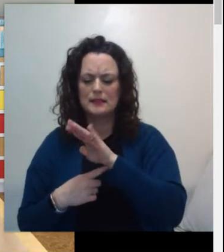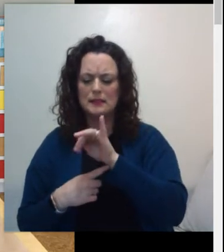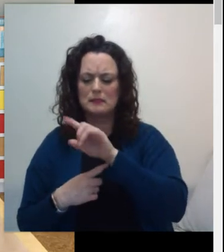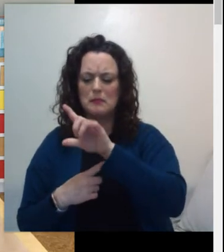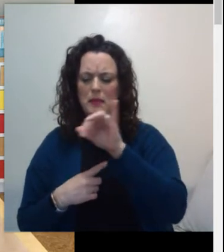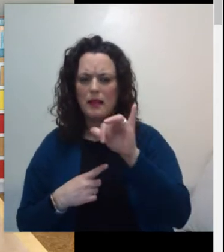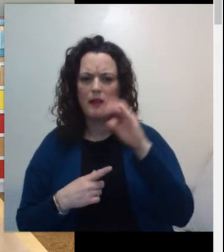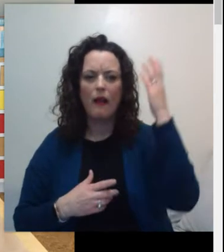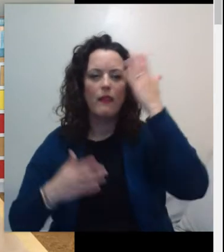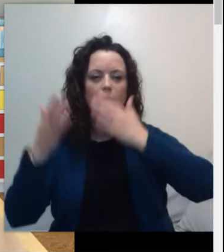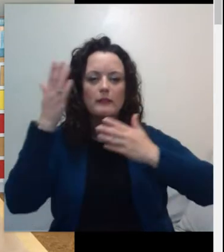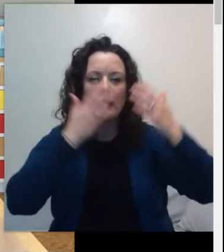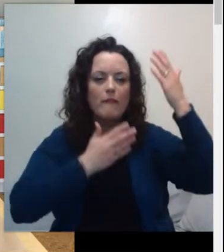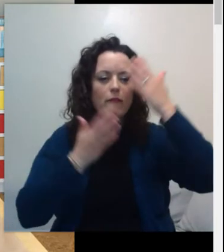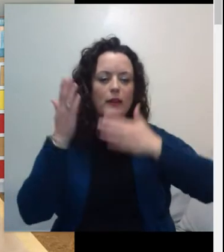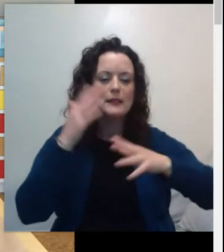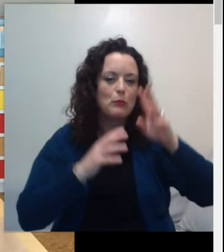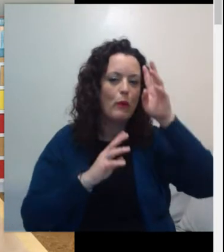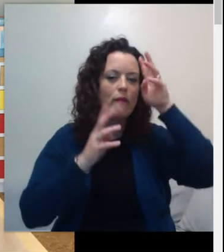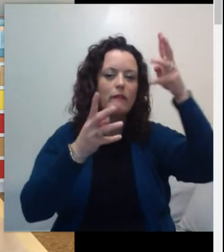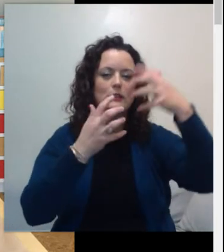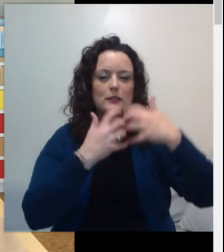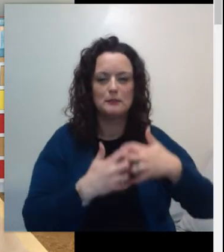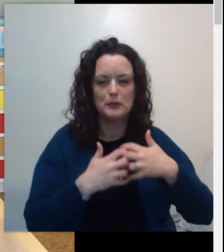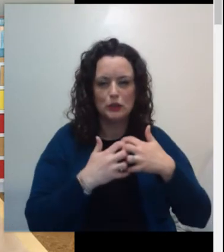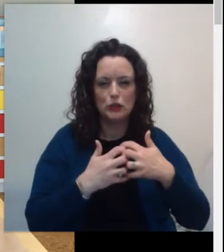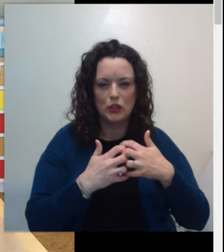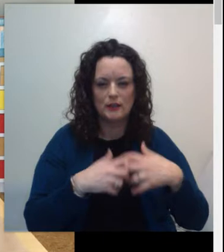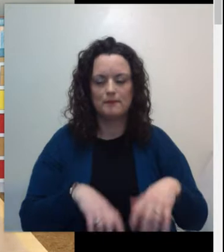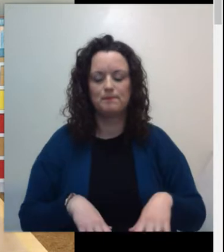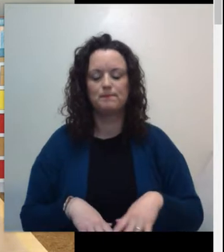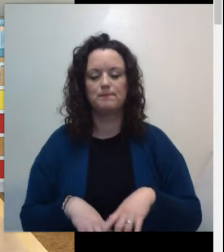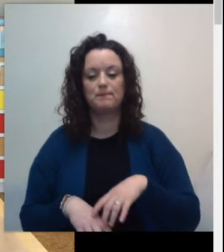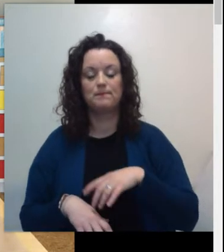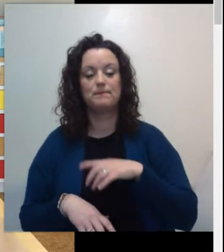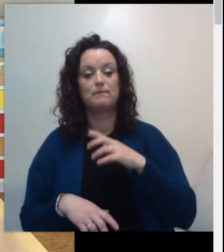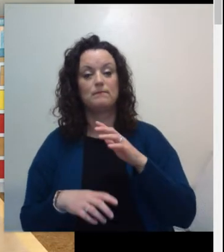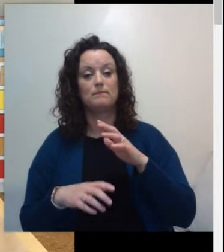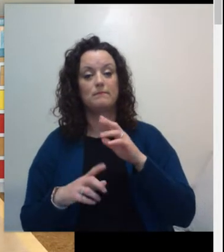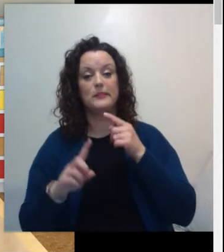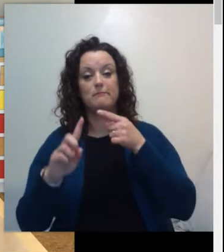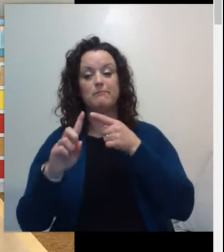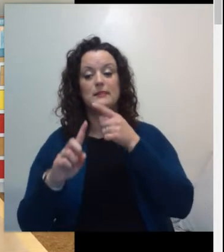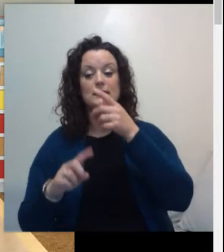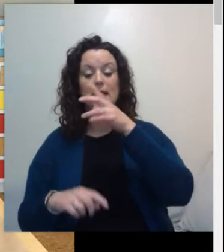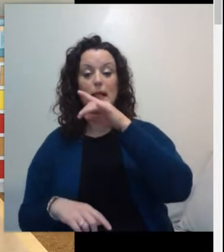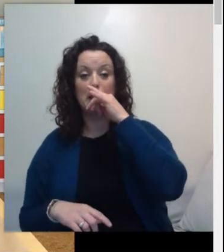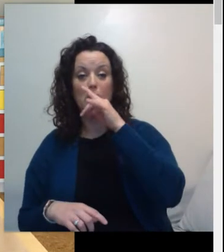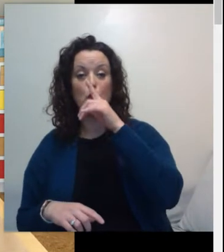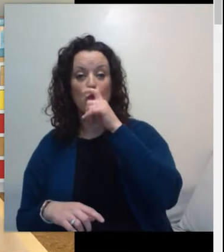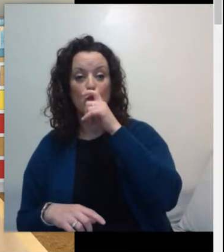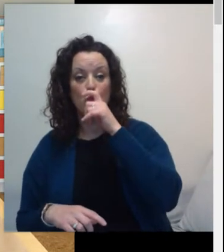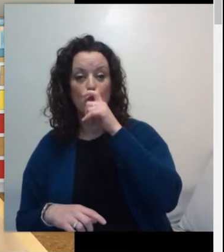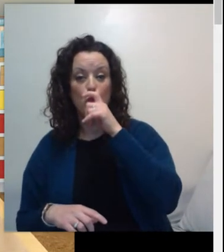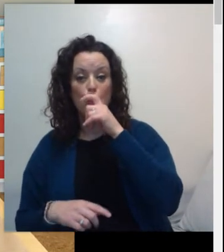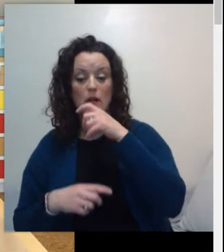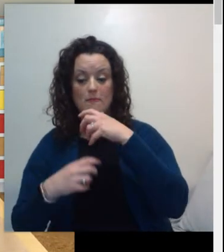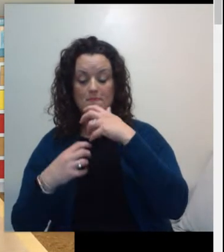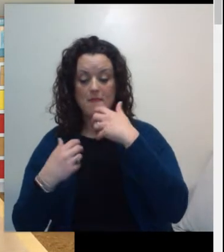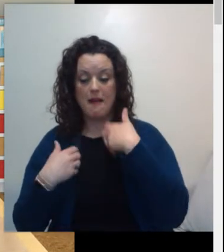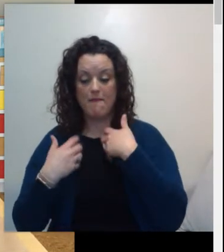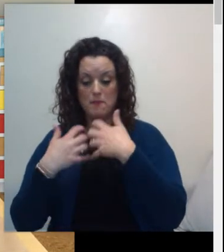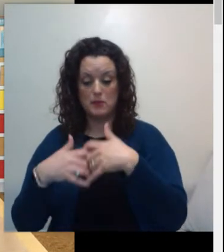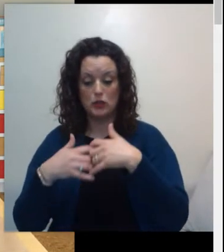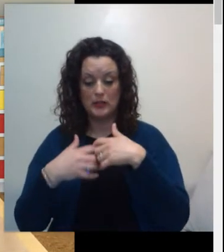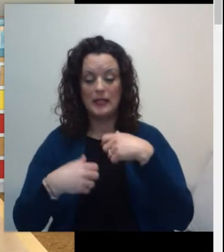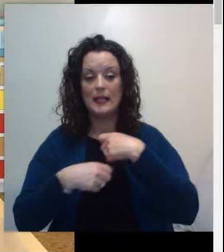Invisible Invention Machine. And it was about a kid who had a machine that made invisible inventions. And the problem with